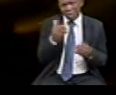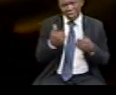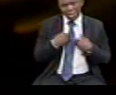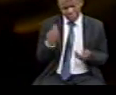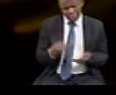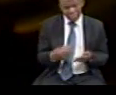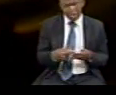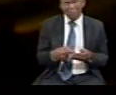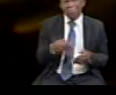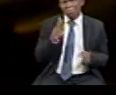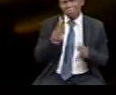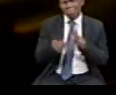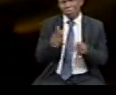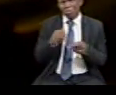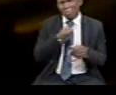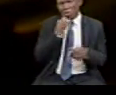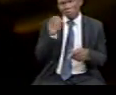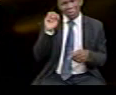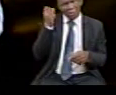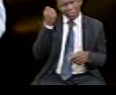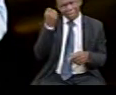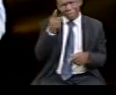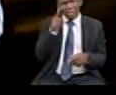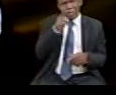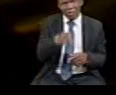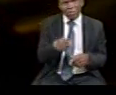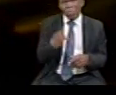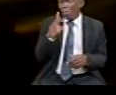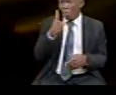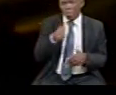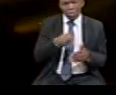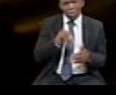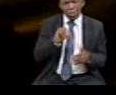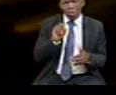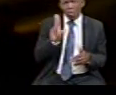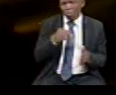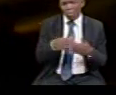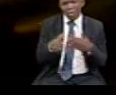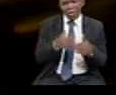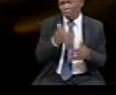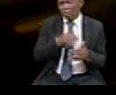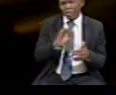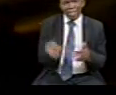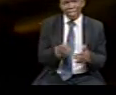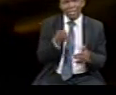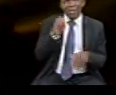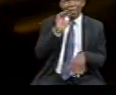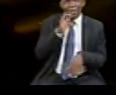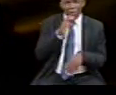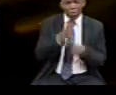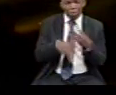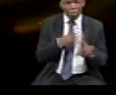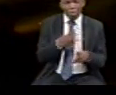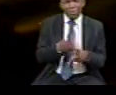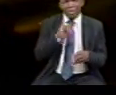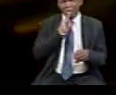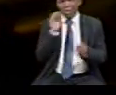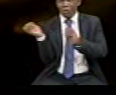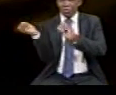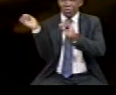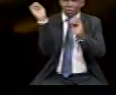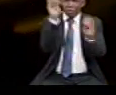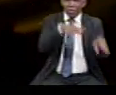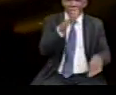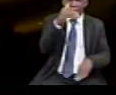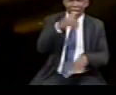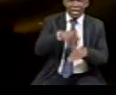may misunderstand you. Brethren, whatever the things the world is throwing at you, whatever things the world is throwing at you, it cannot